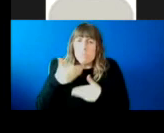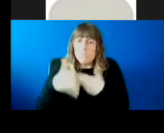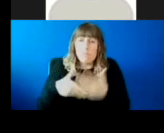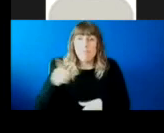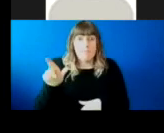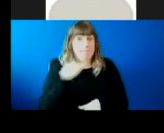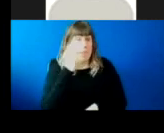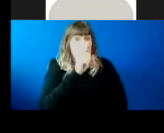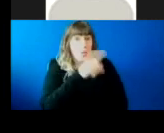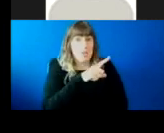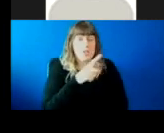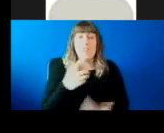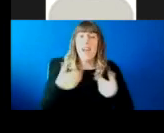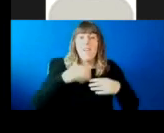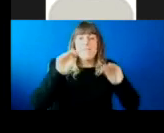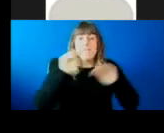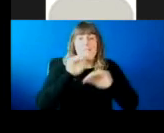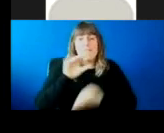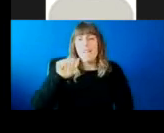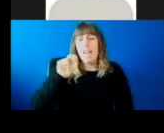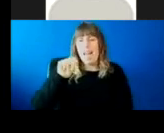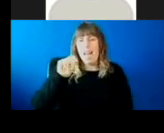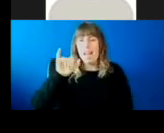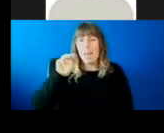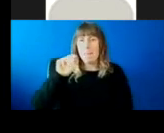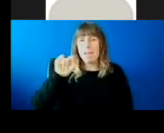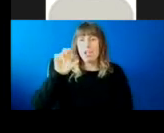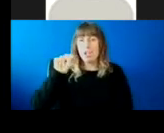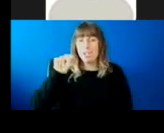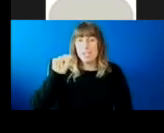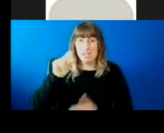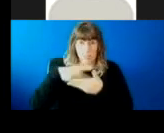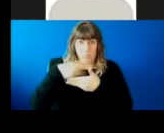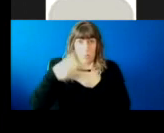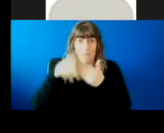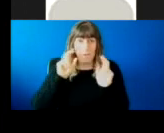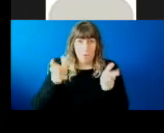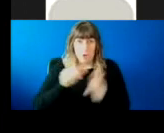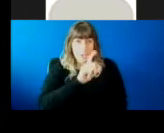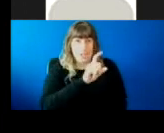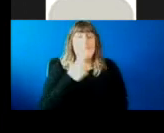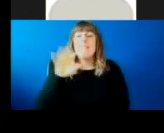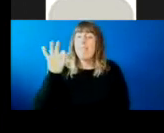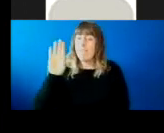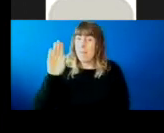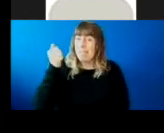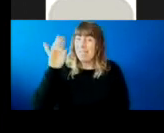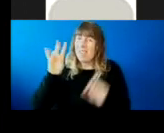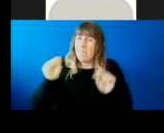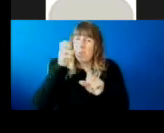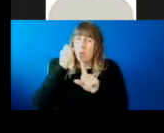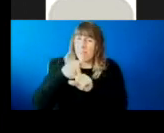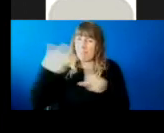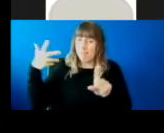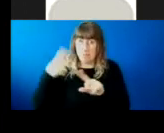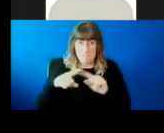Is there an animation software you recommend? And Johnny may know that in the February 17th, but I don't know if anybody